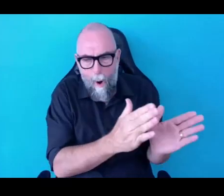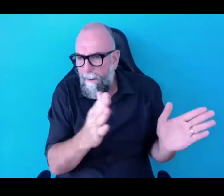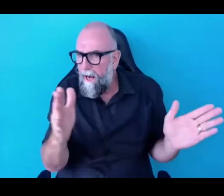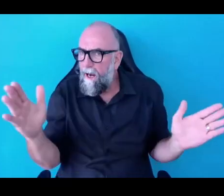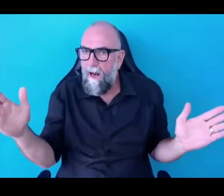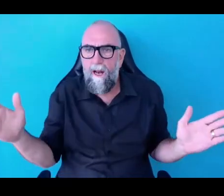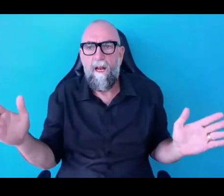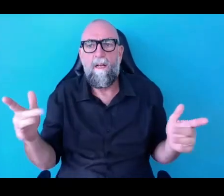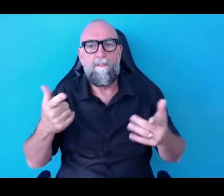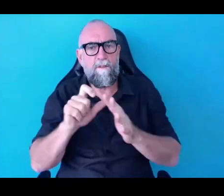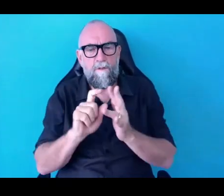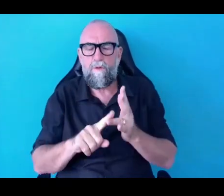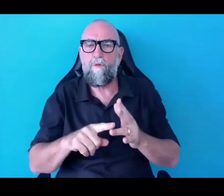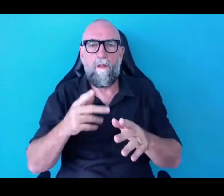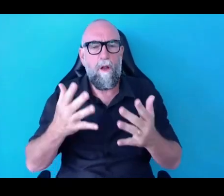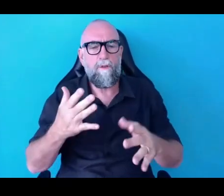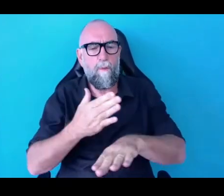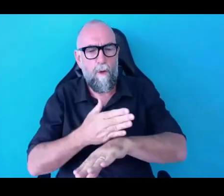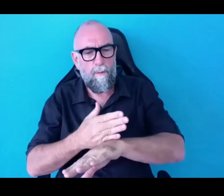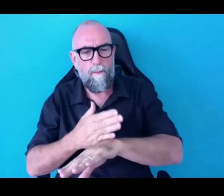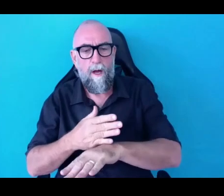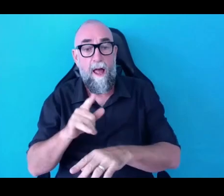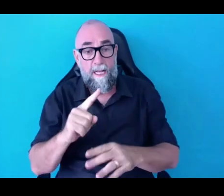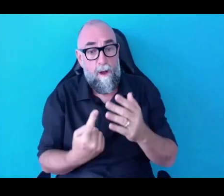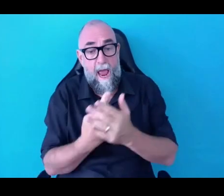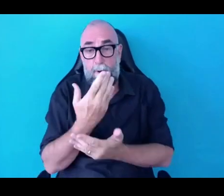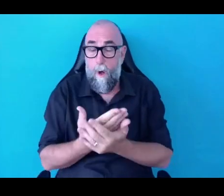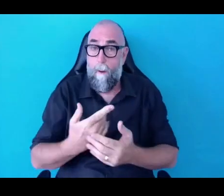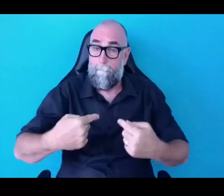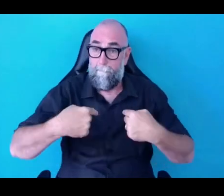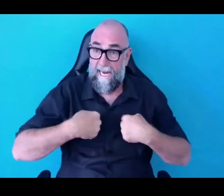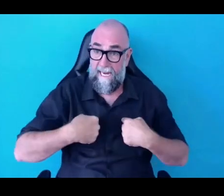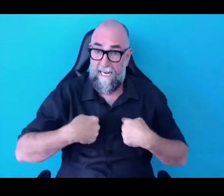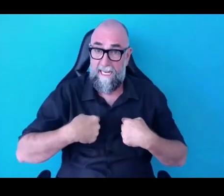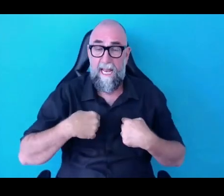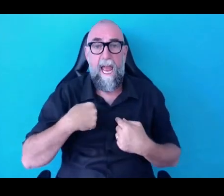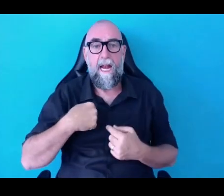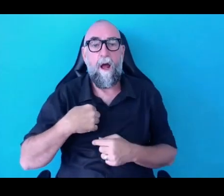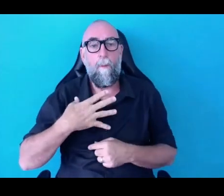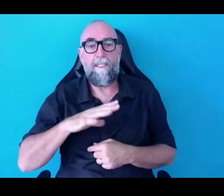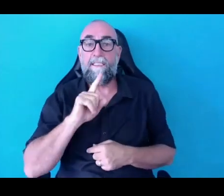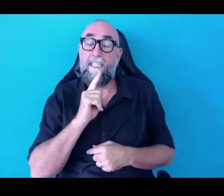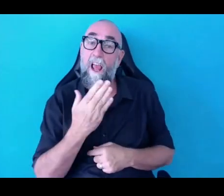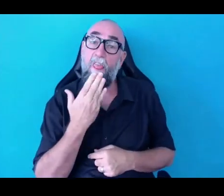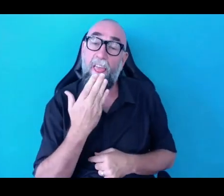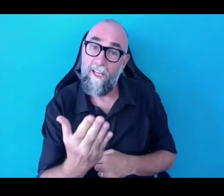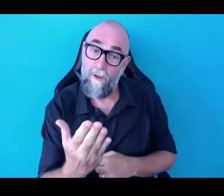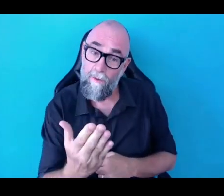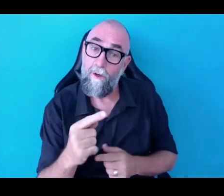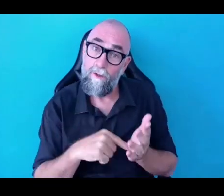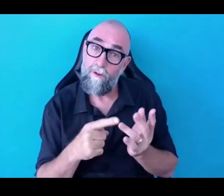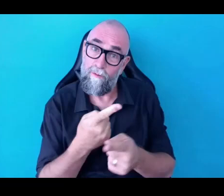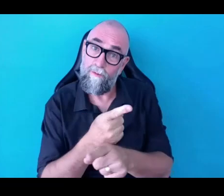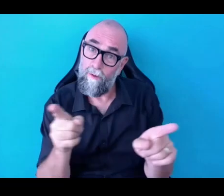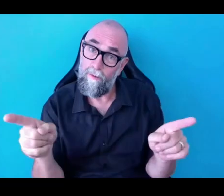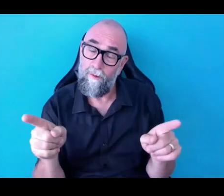this. That is what happened to me, and I'm sure you don't hear this enough, so I wanted to say thank you. The